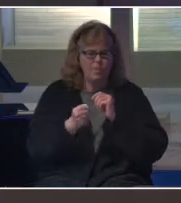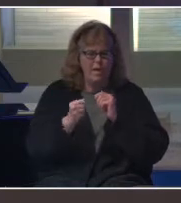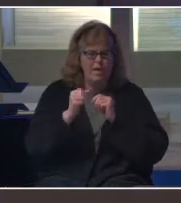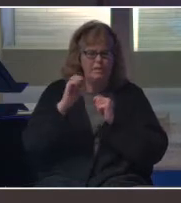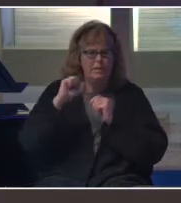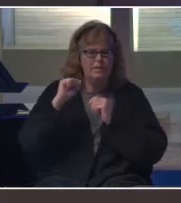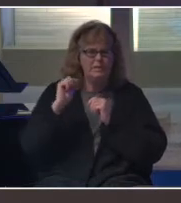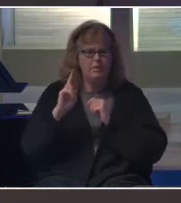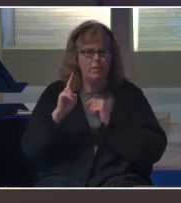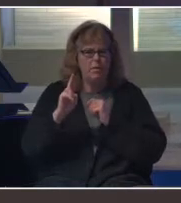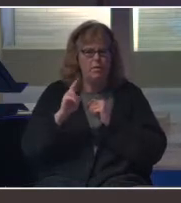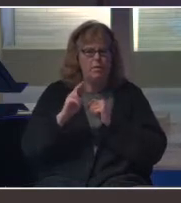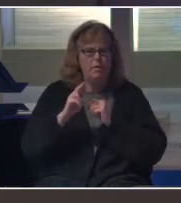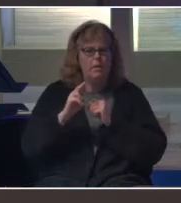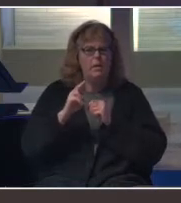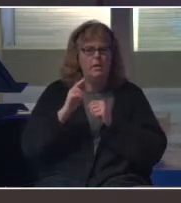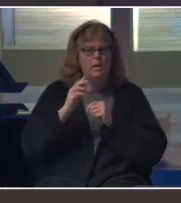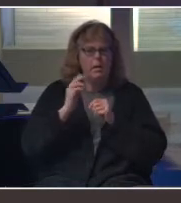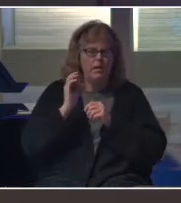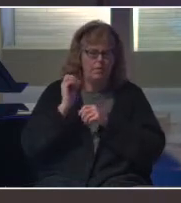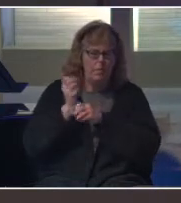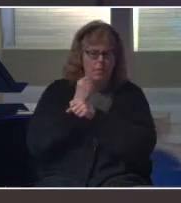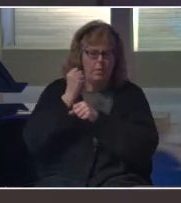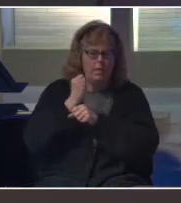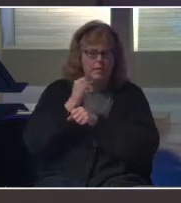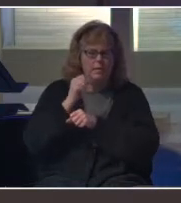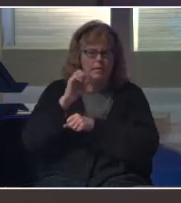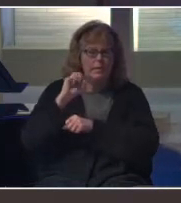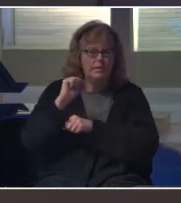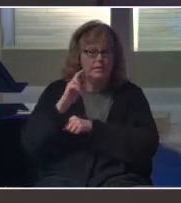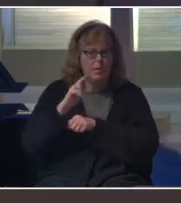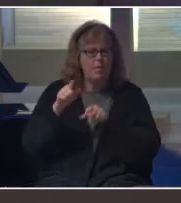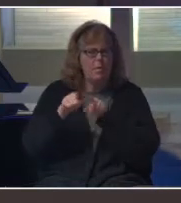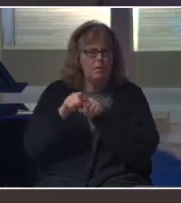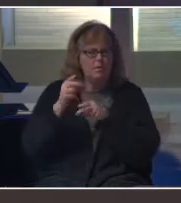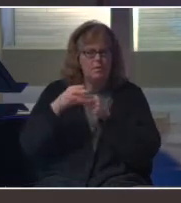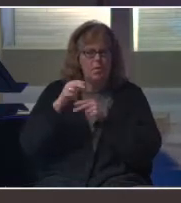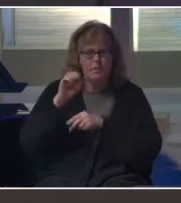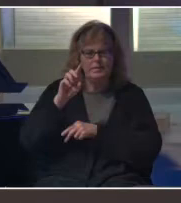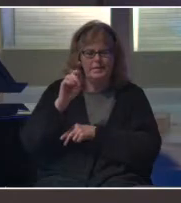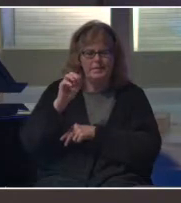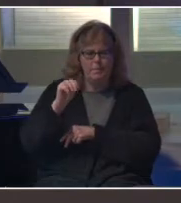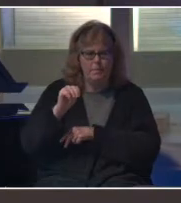Esau and get the upper hand. And Esau, who's also called Edom,